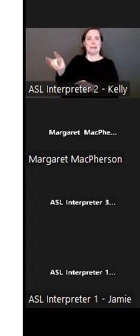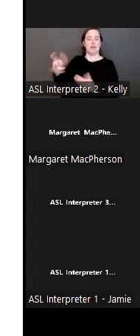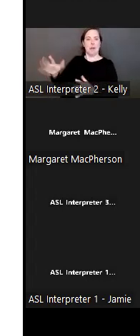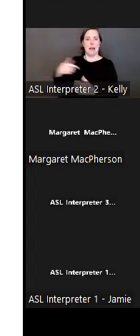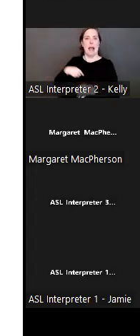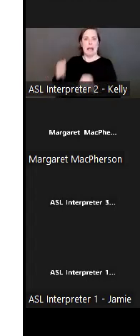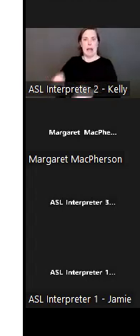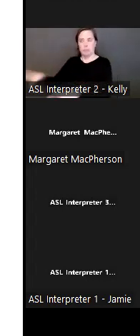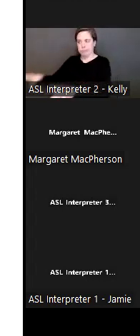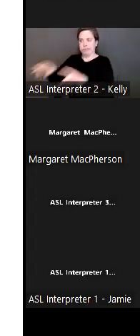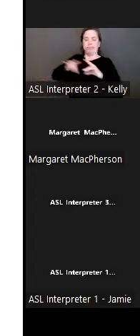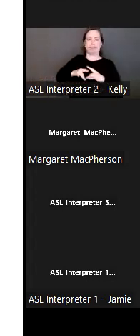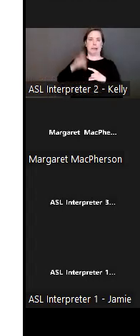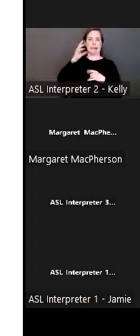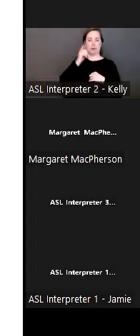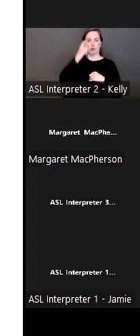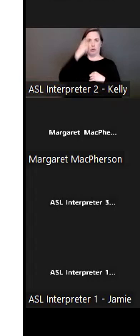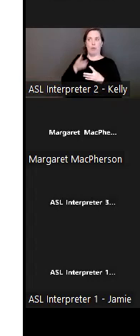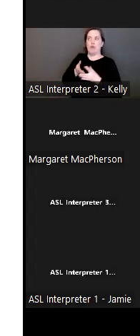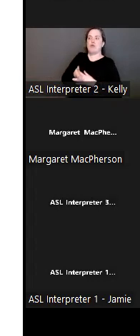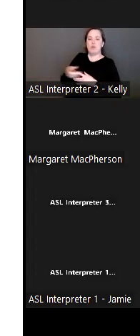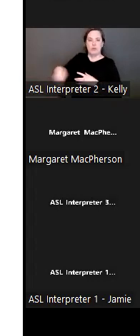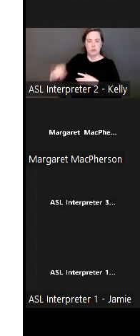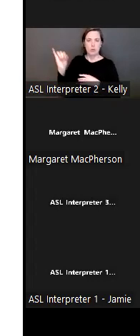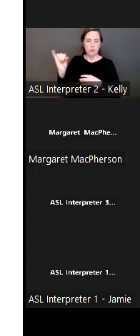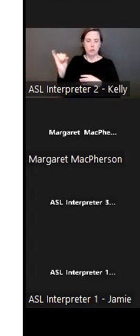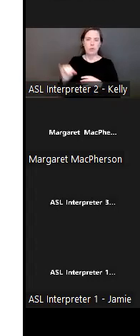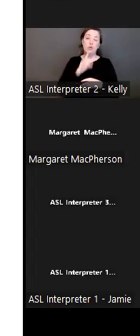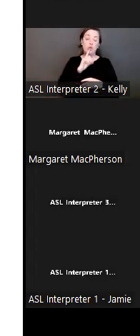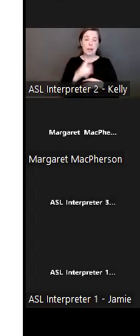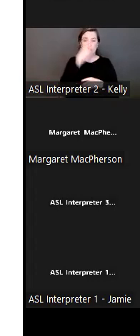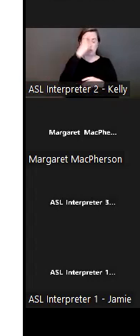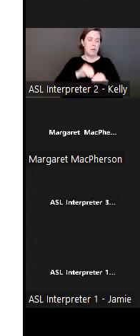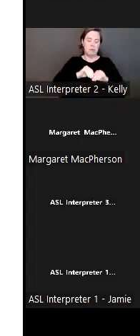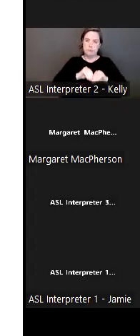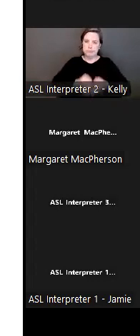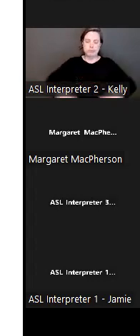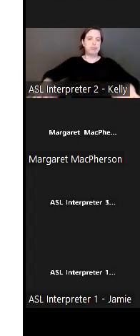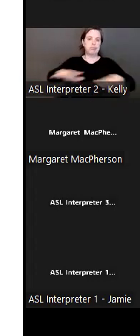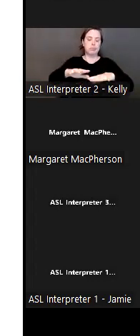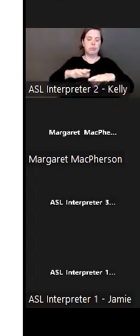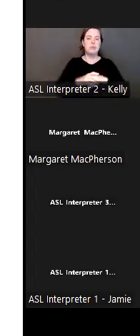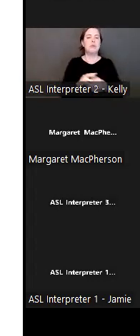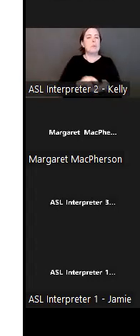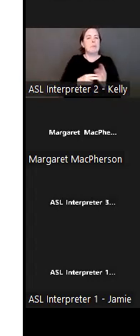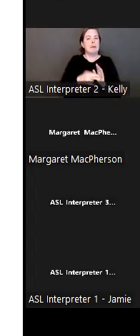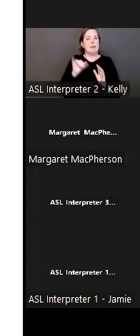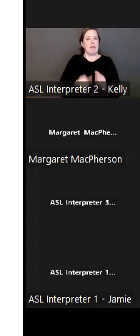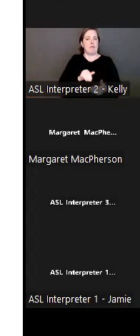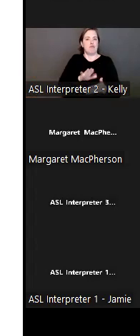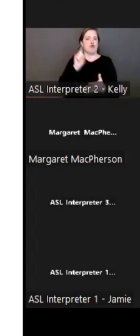So it is so pervasive that we really promote taking a universal approach to trauma and violence-informed care.